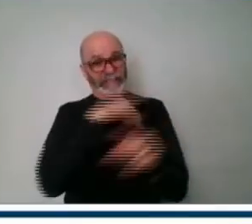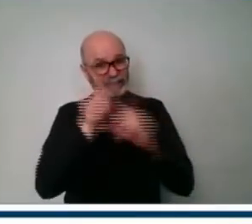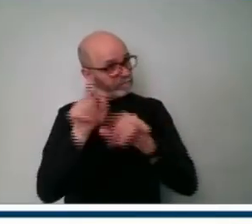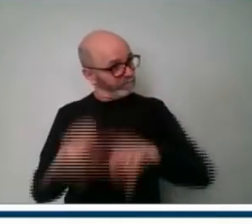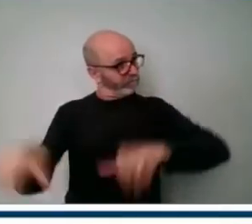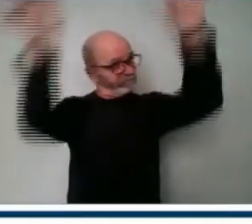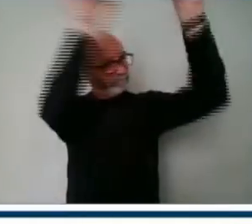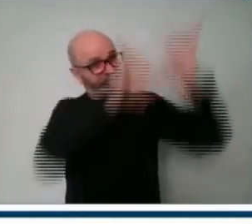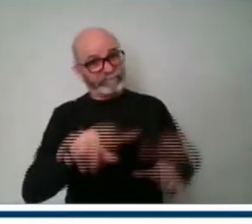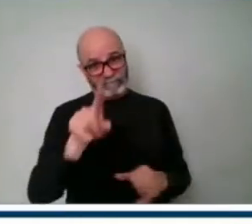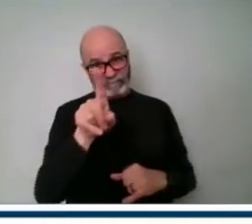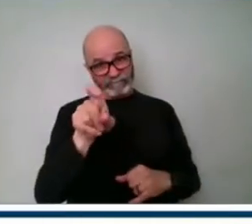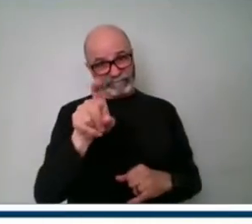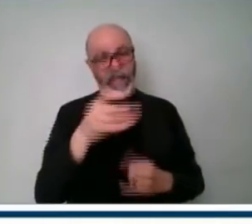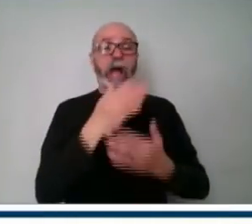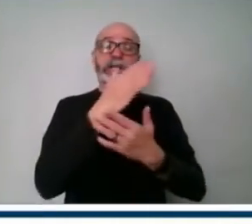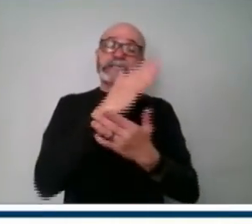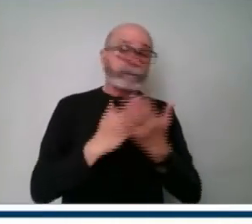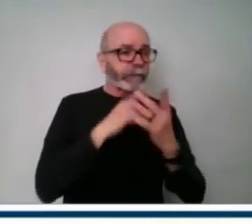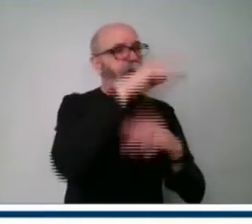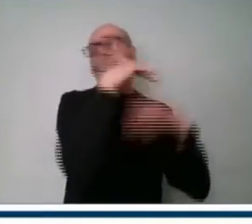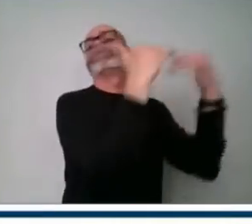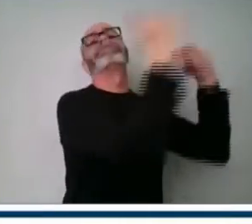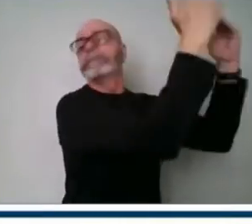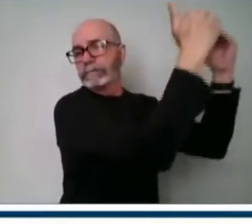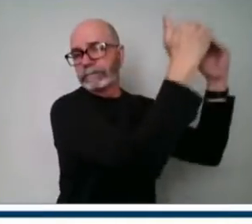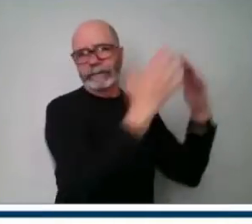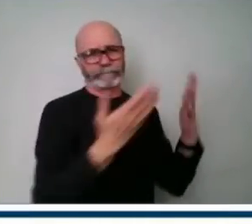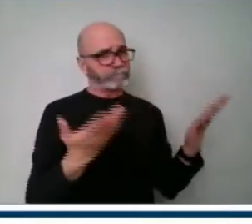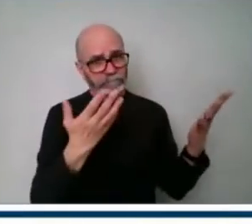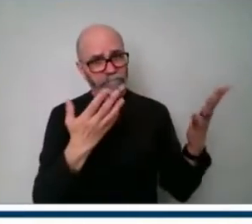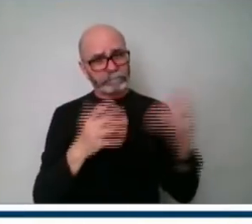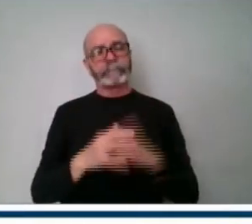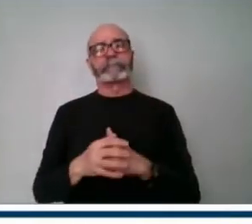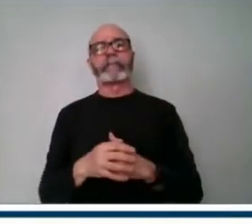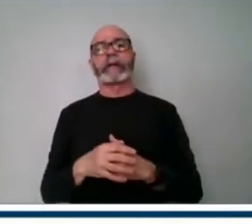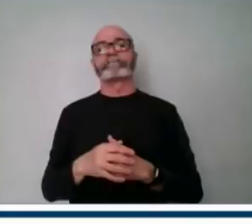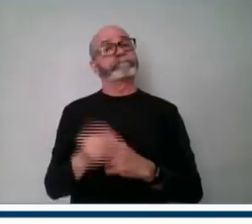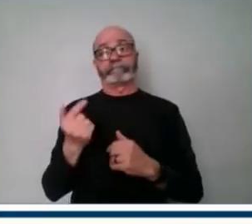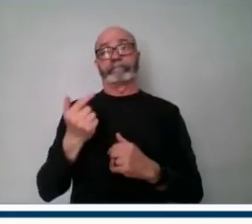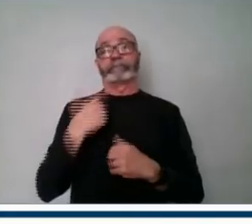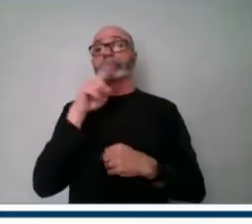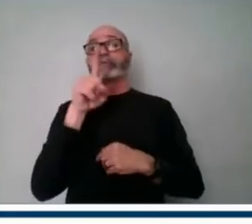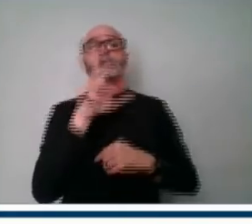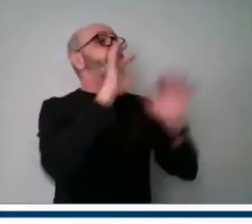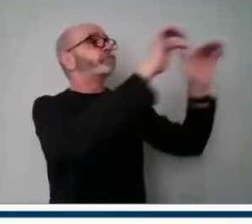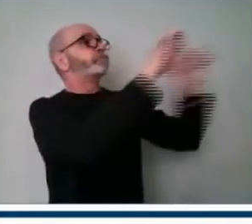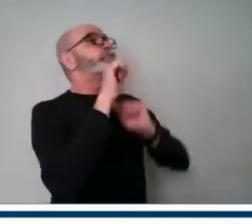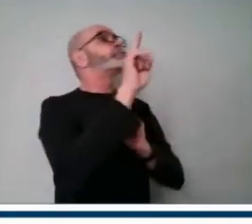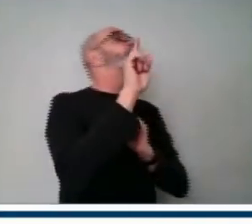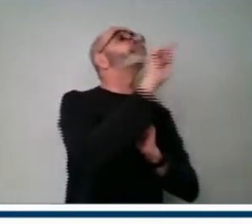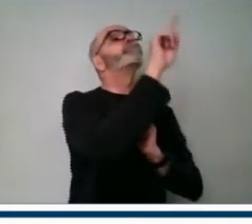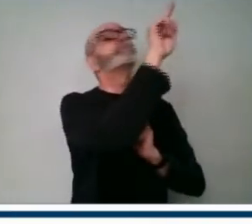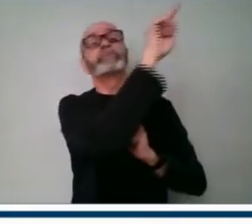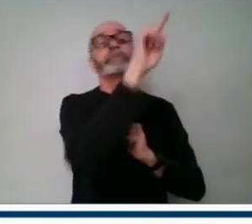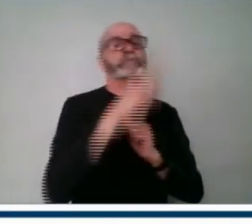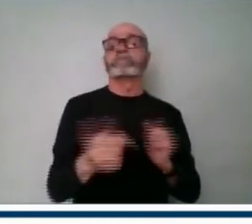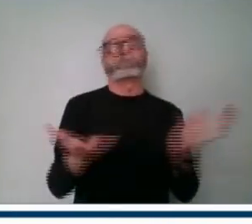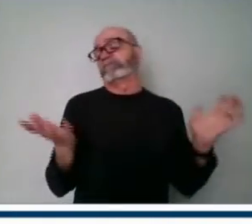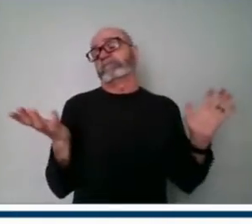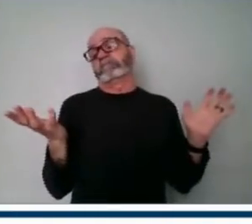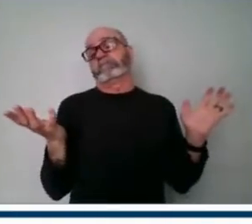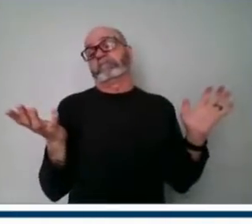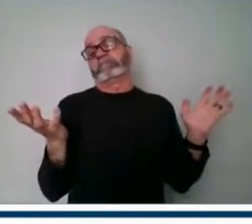provinces? So I'm not comparing ourselves to other provinces. We're doing what is best for Nova Scotia and what we as we develop our